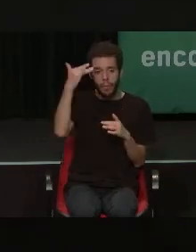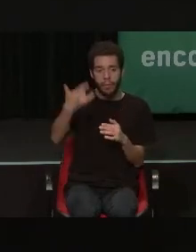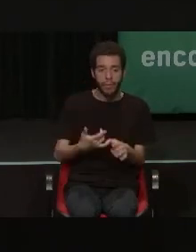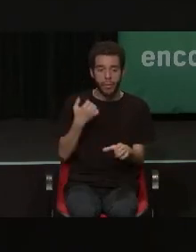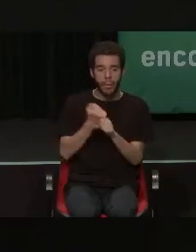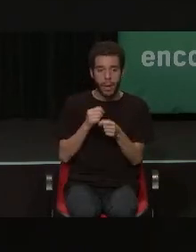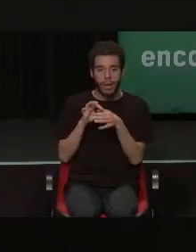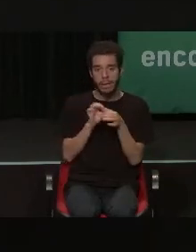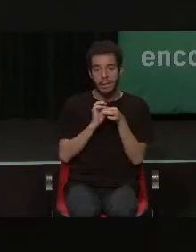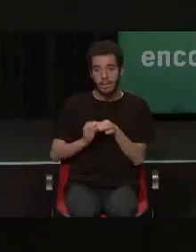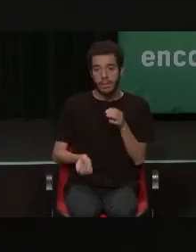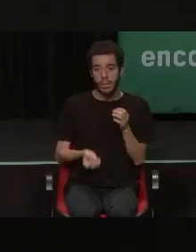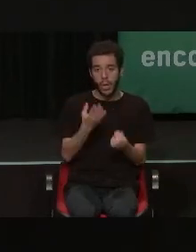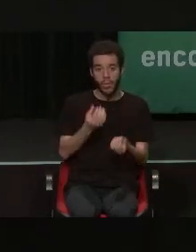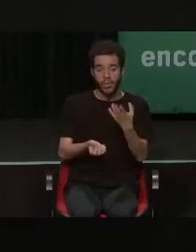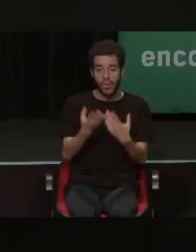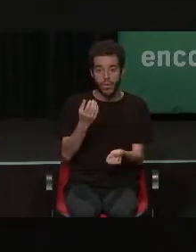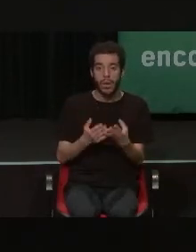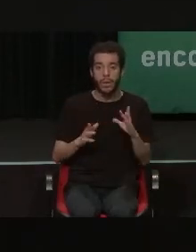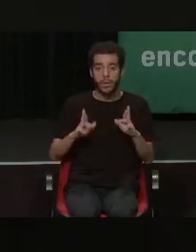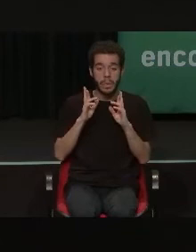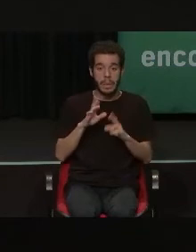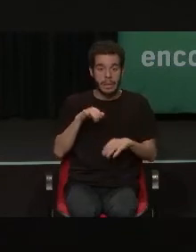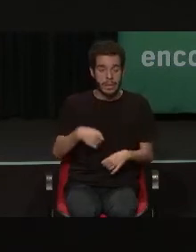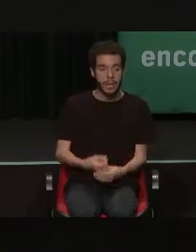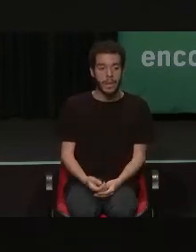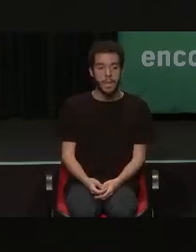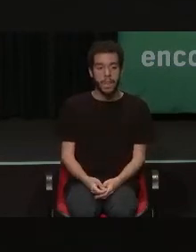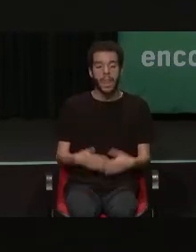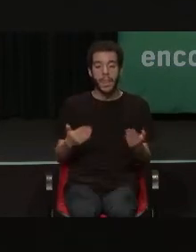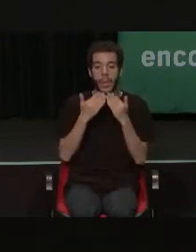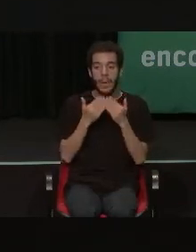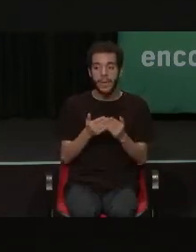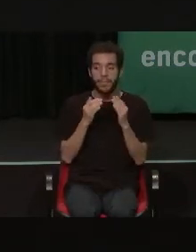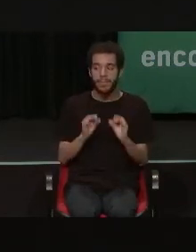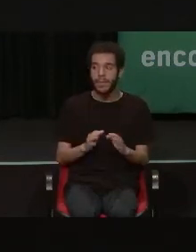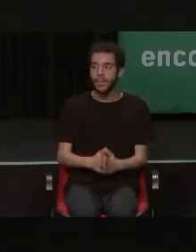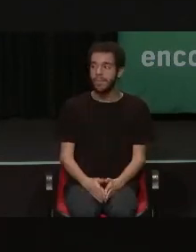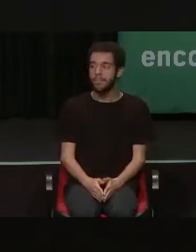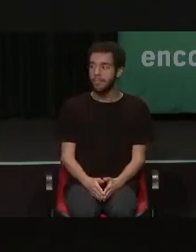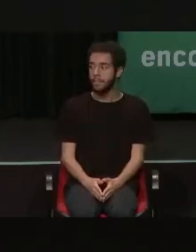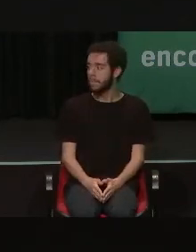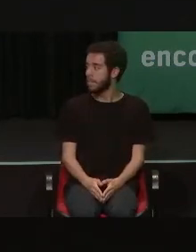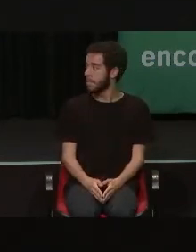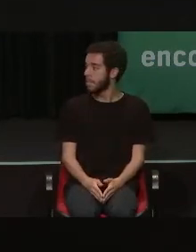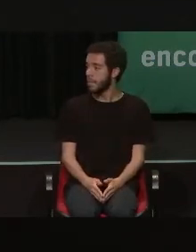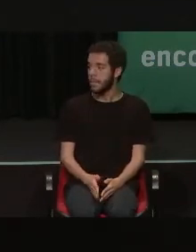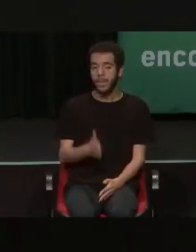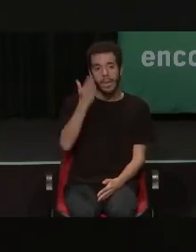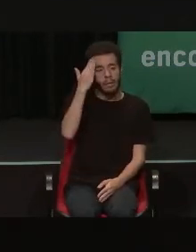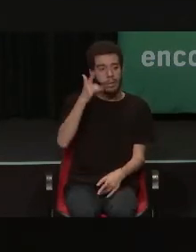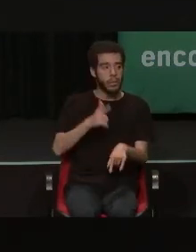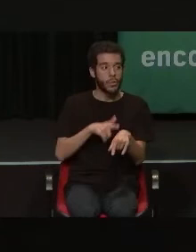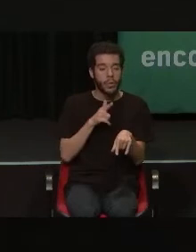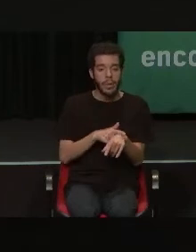will arise from this meeting. Thank you so much. I think we are in time